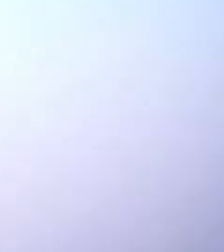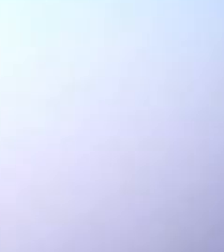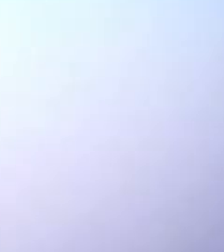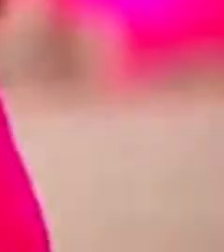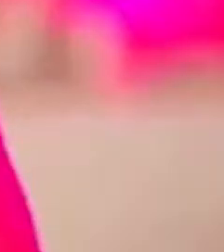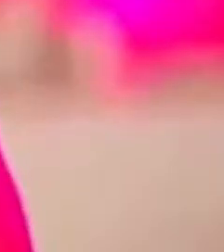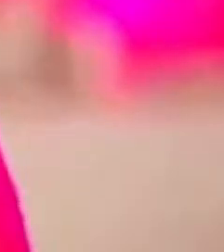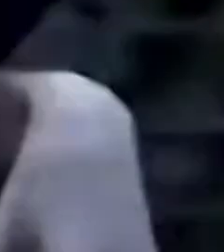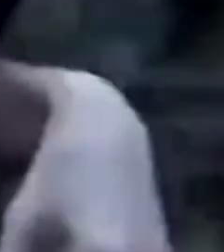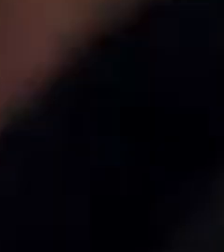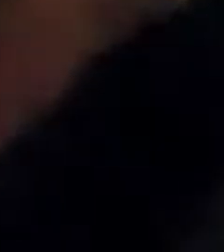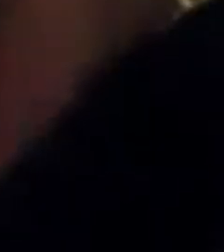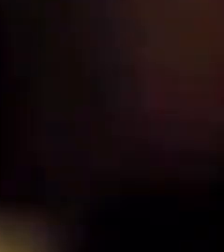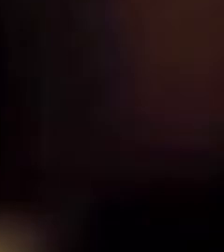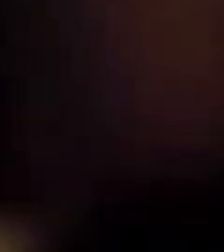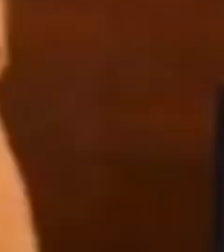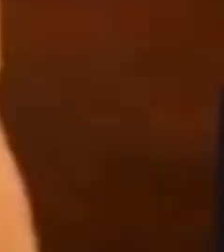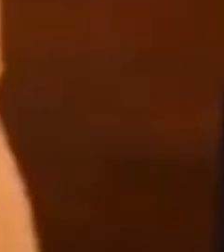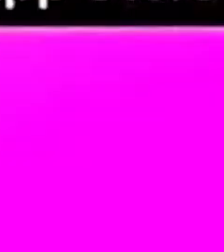digital life.